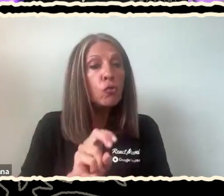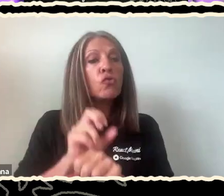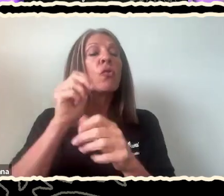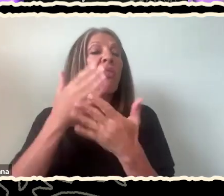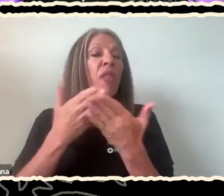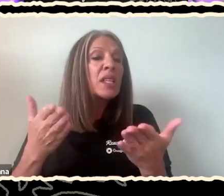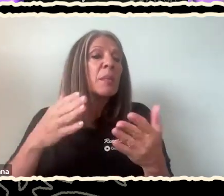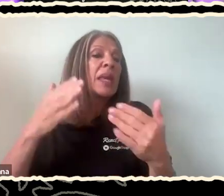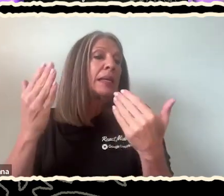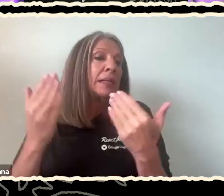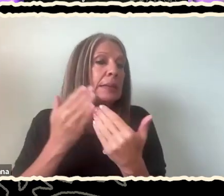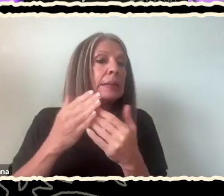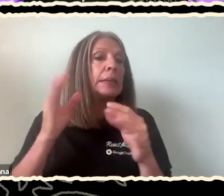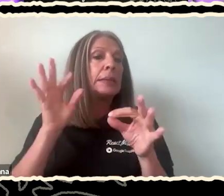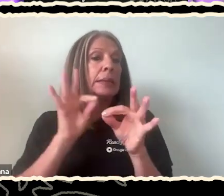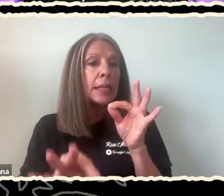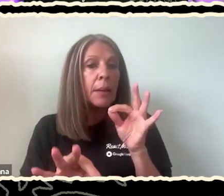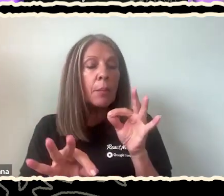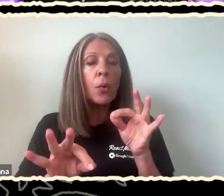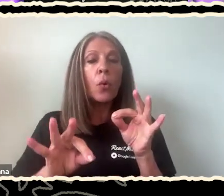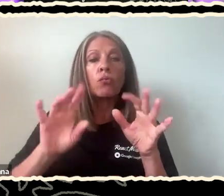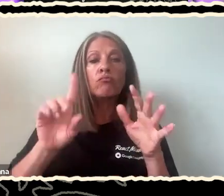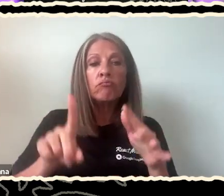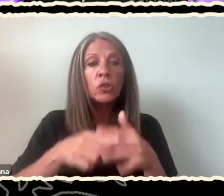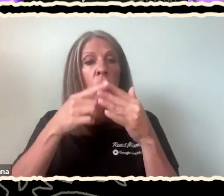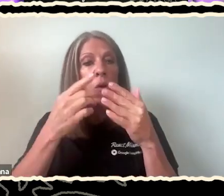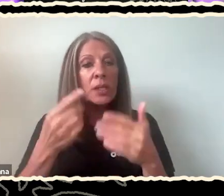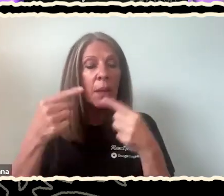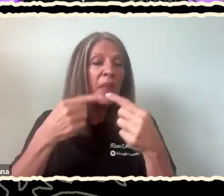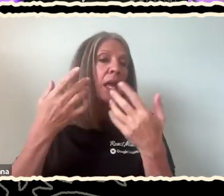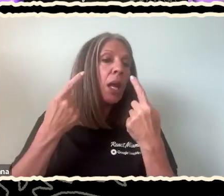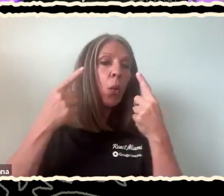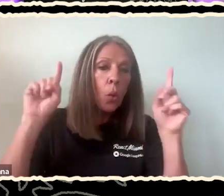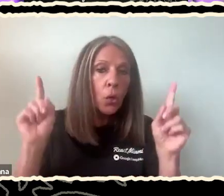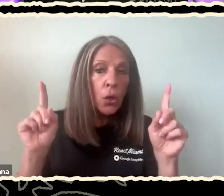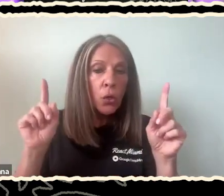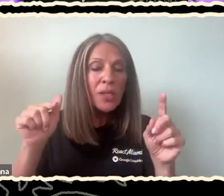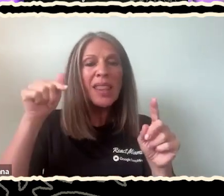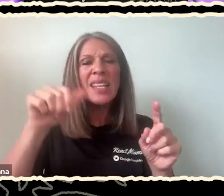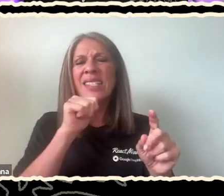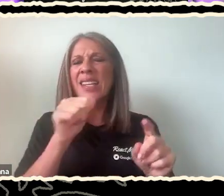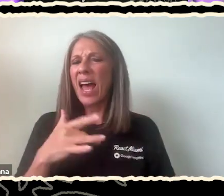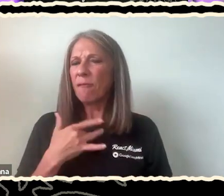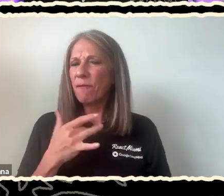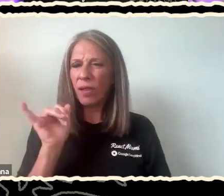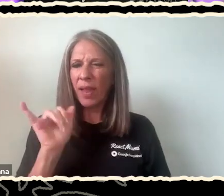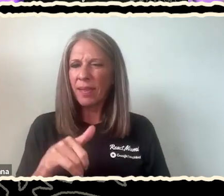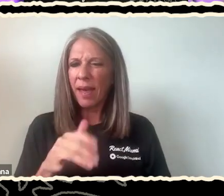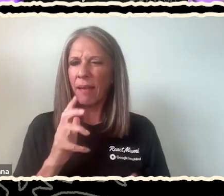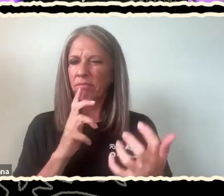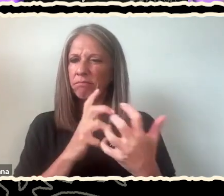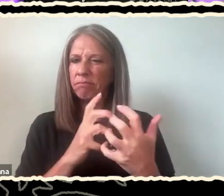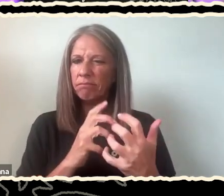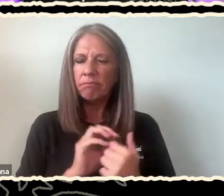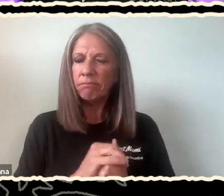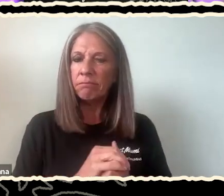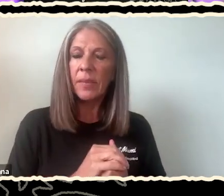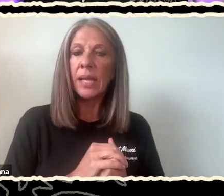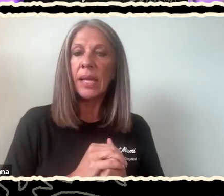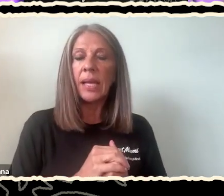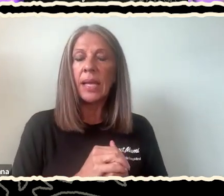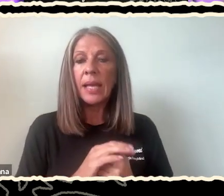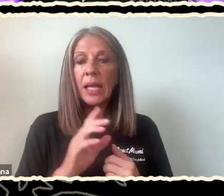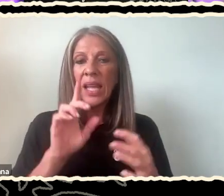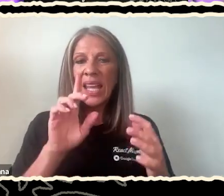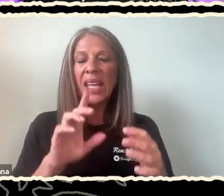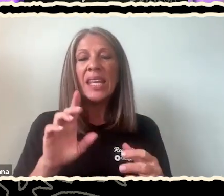intuitive, well-documented. You spin something up, deploy it, and it just works. And this didn't feel like it. This felt like even getting